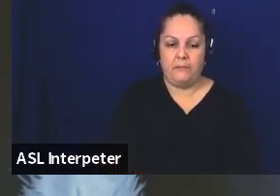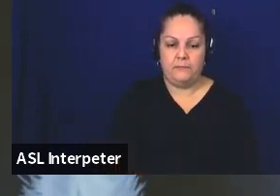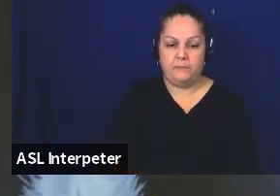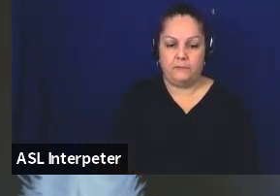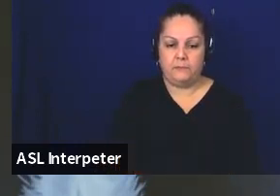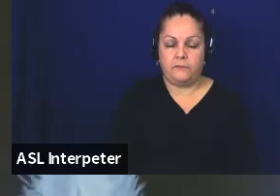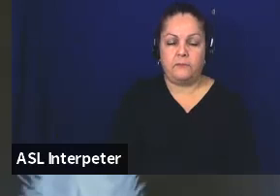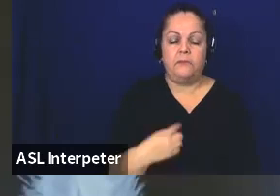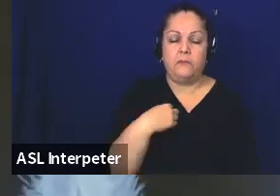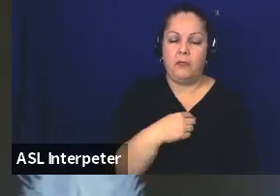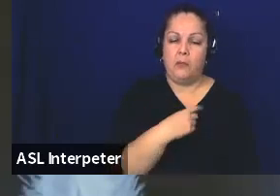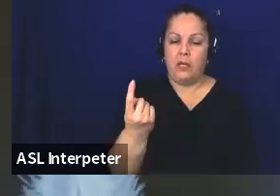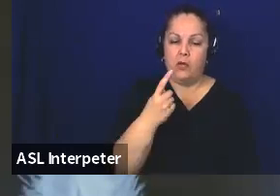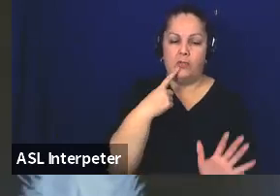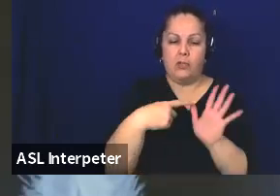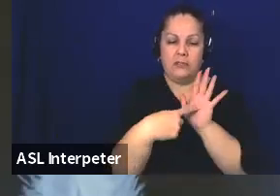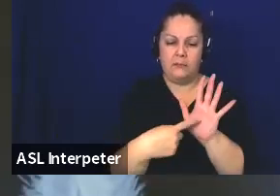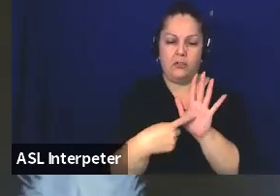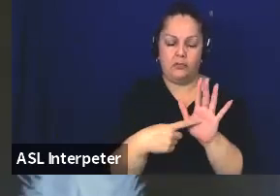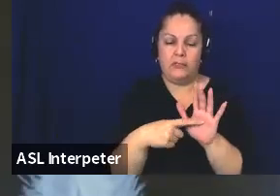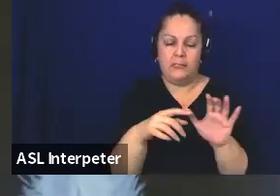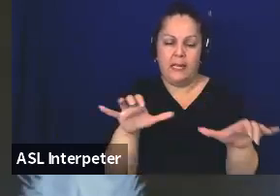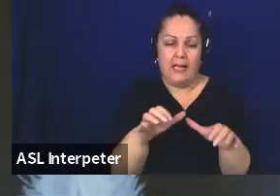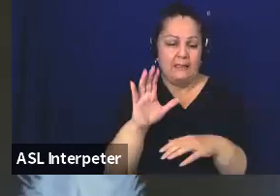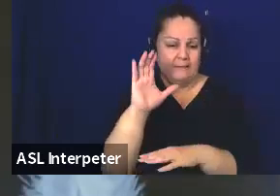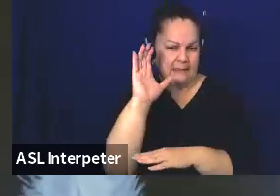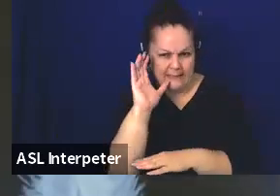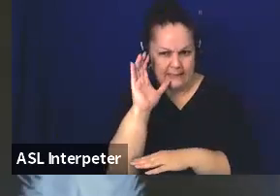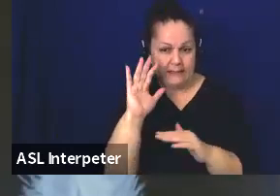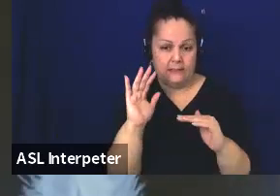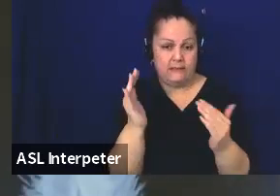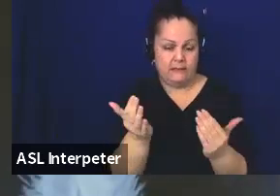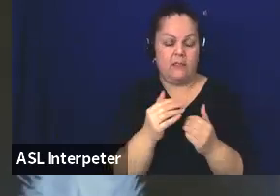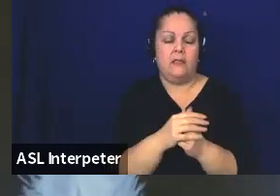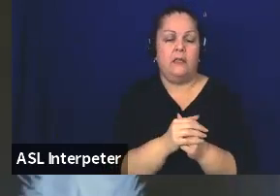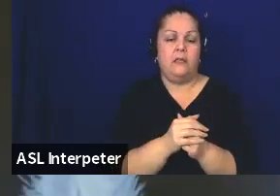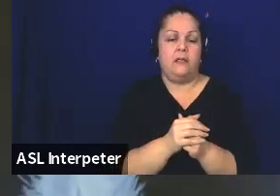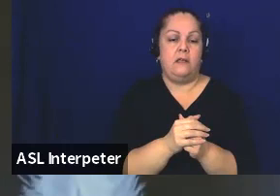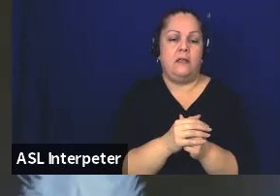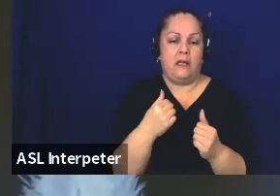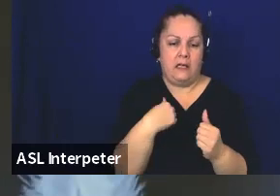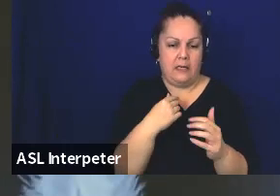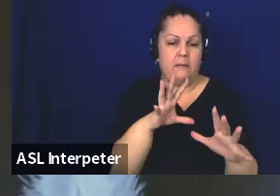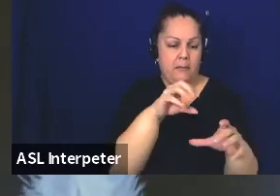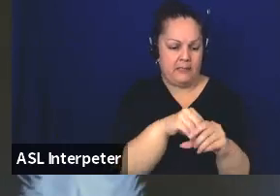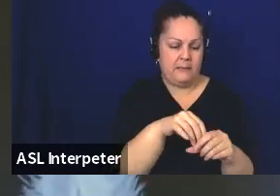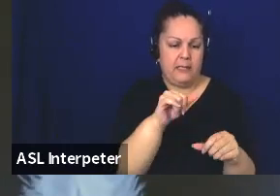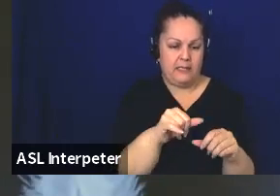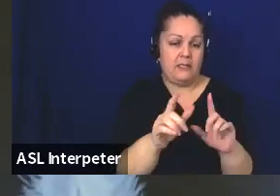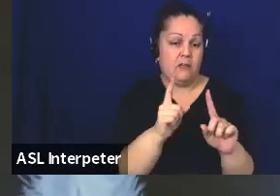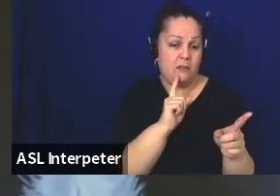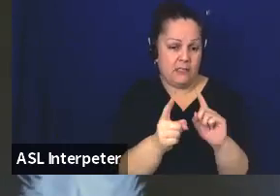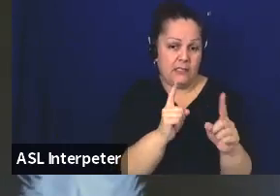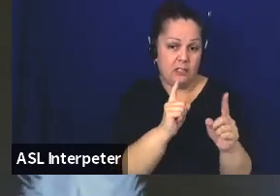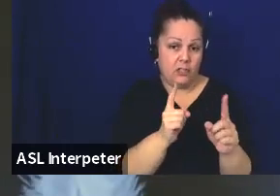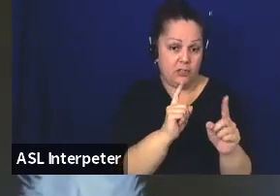We are also demonstrating in active listening that the stakeholder is an active participant in this conversation